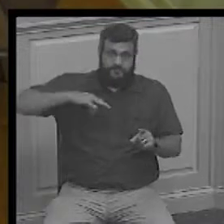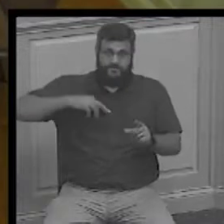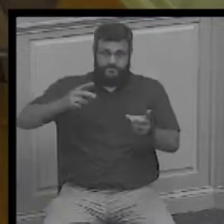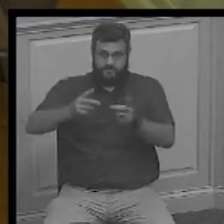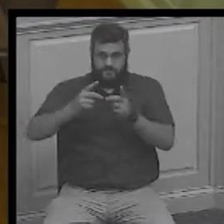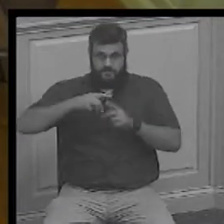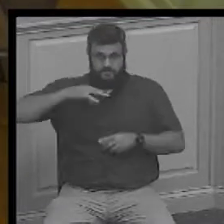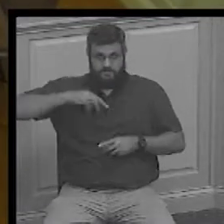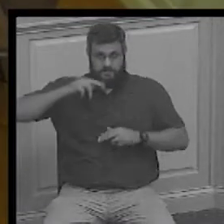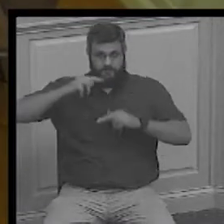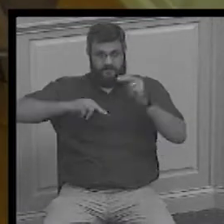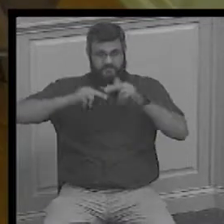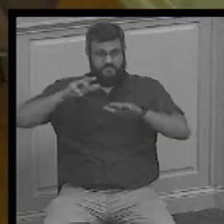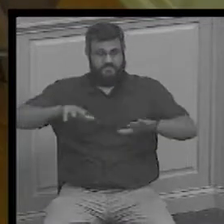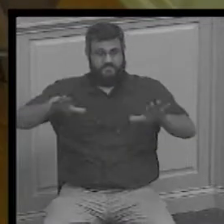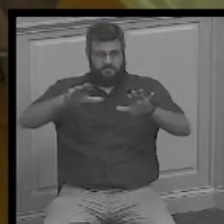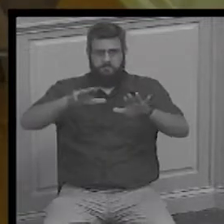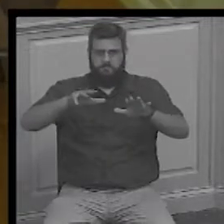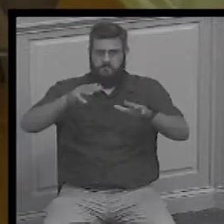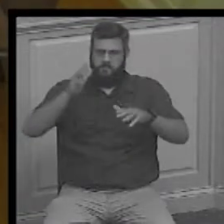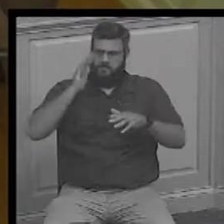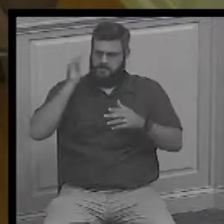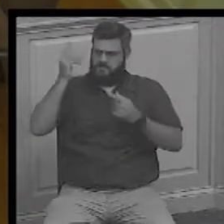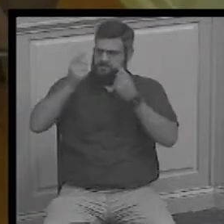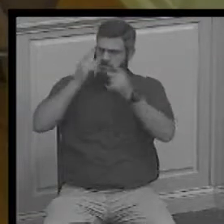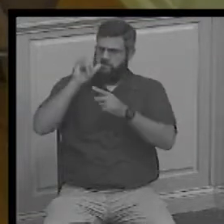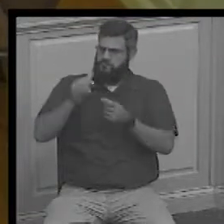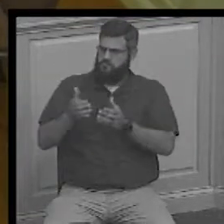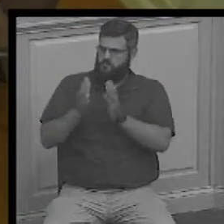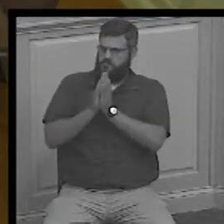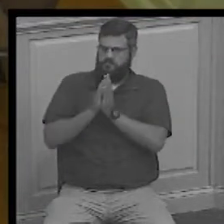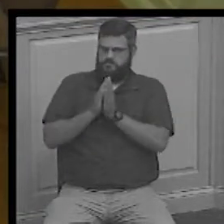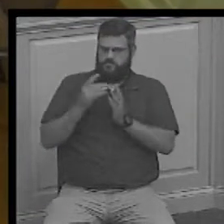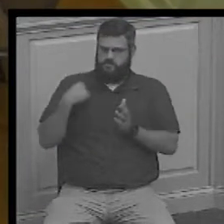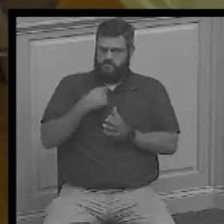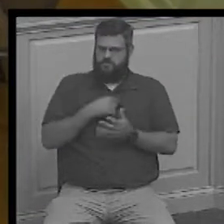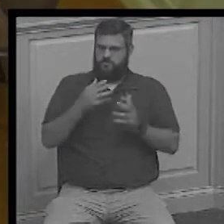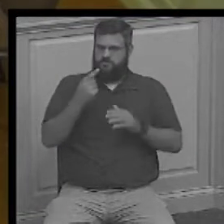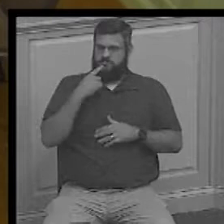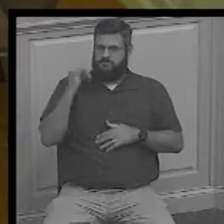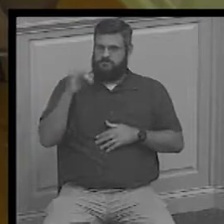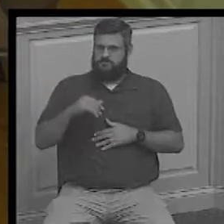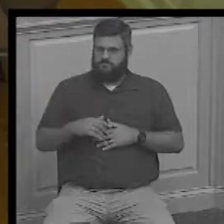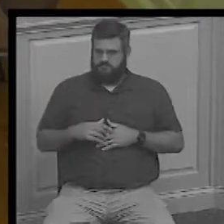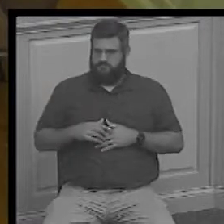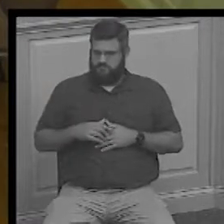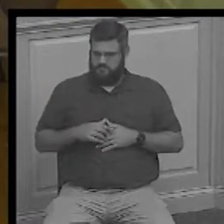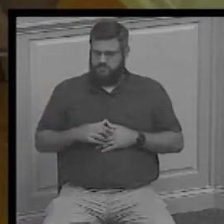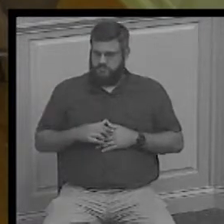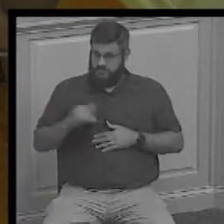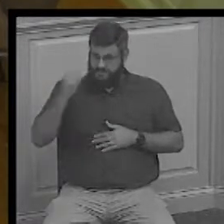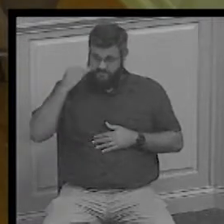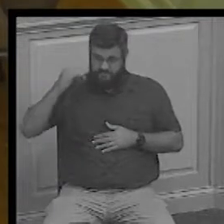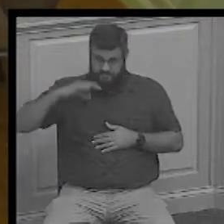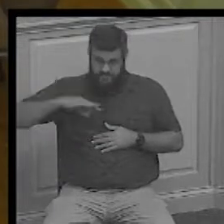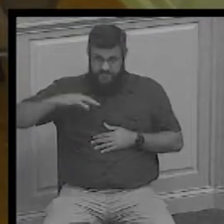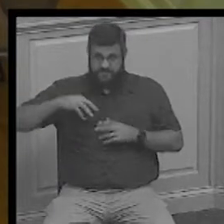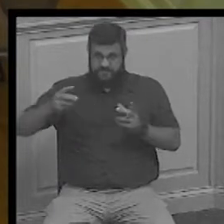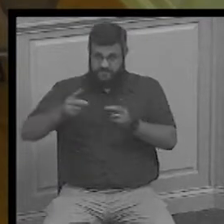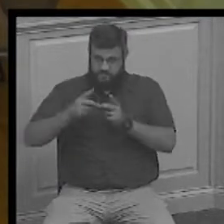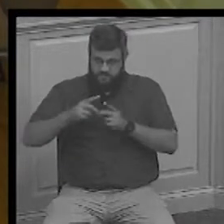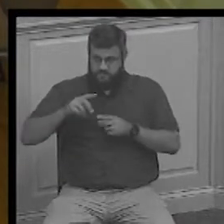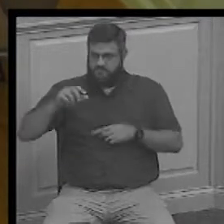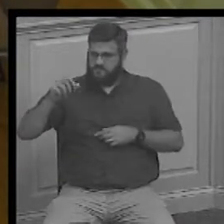building, we would consider it. I think everybody has said that. we would want it. If it's good for the district, we want